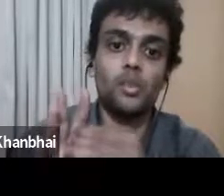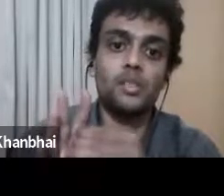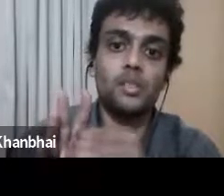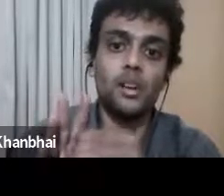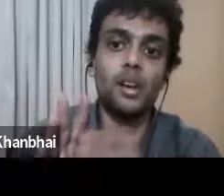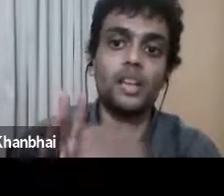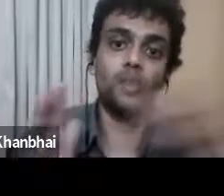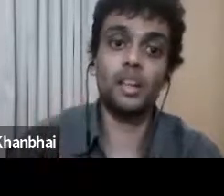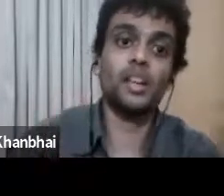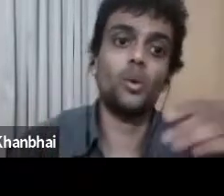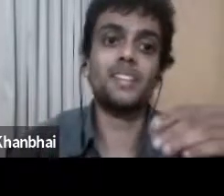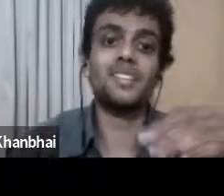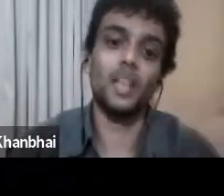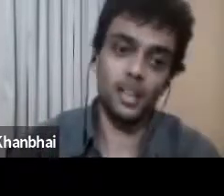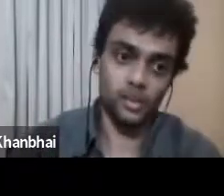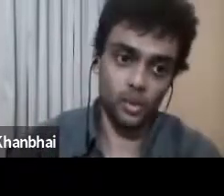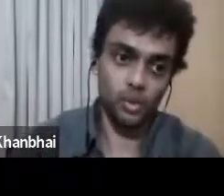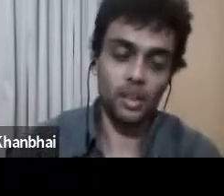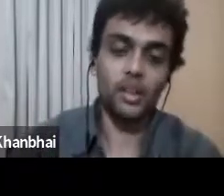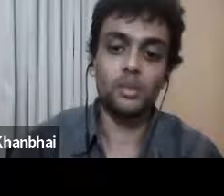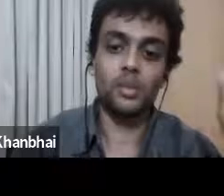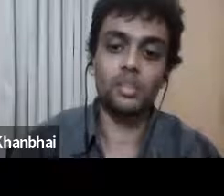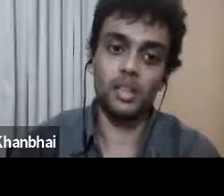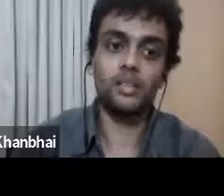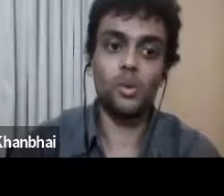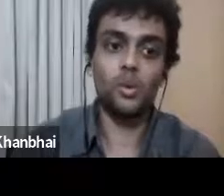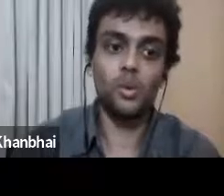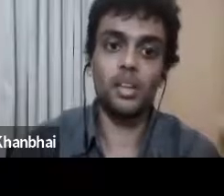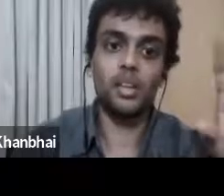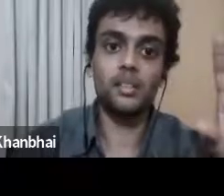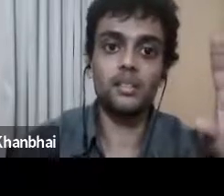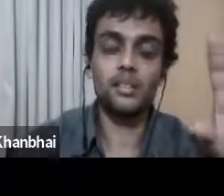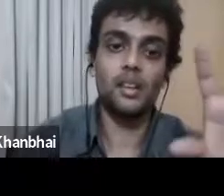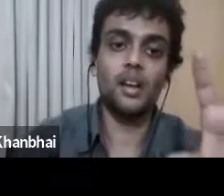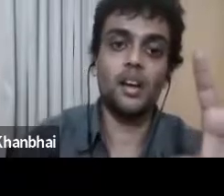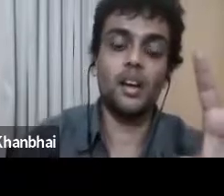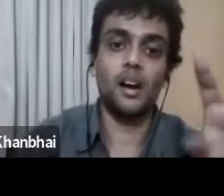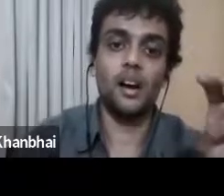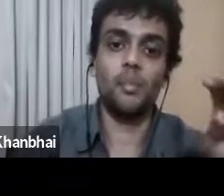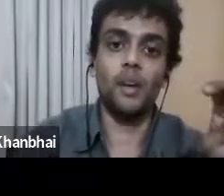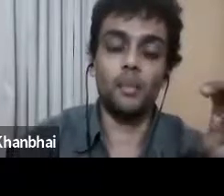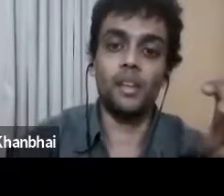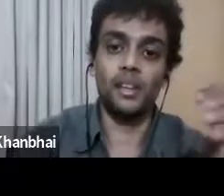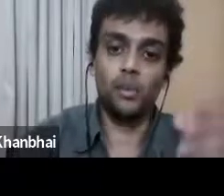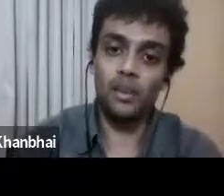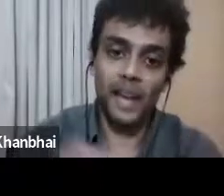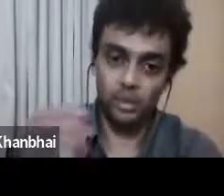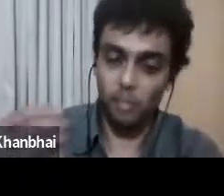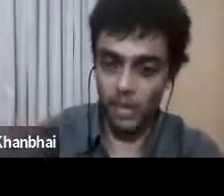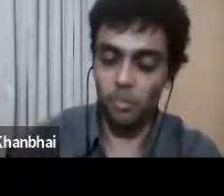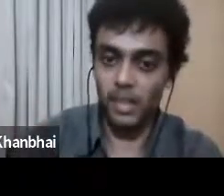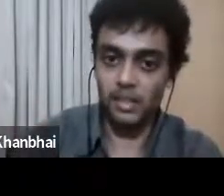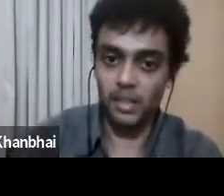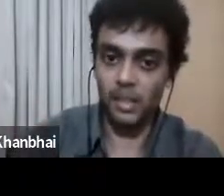what was historically known as a Santal scroll. So a Santal scroll is, I mean, they weren't